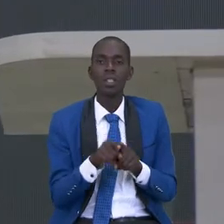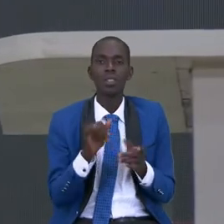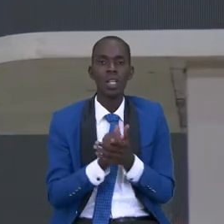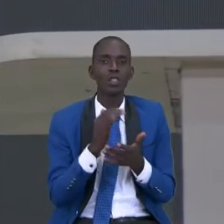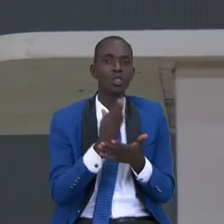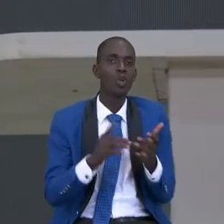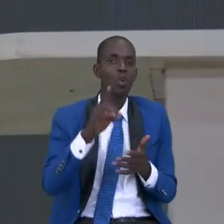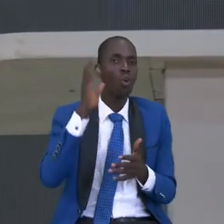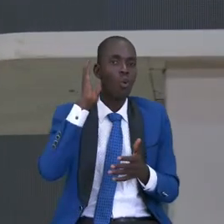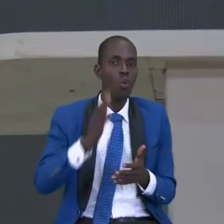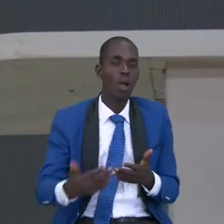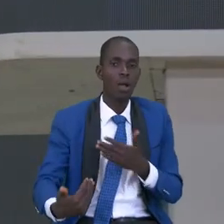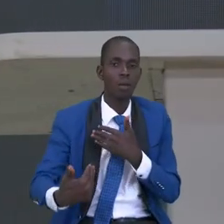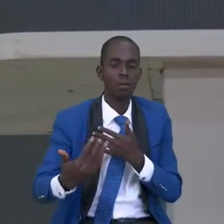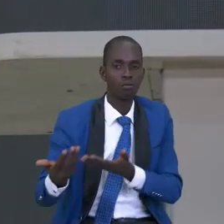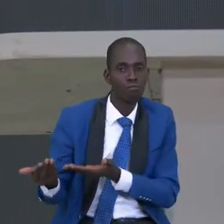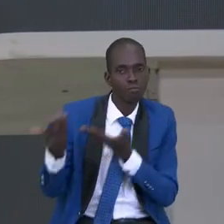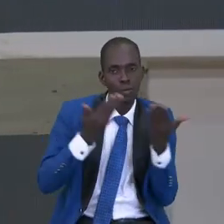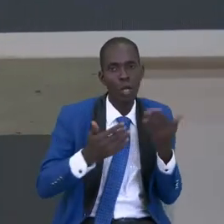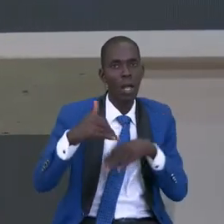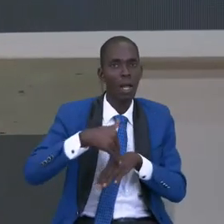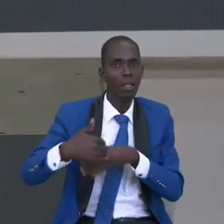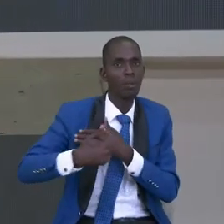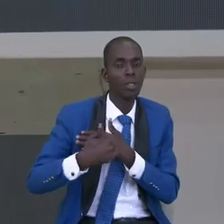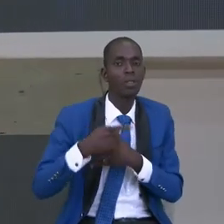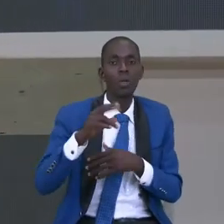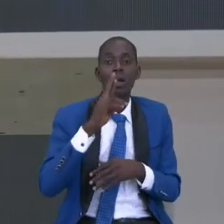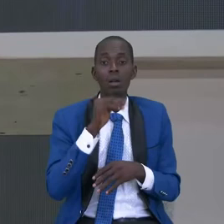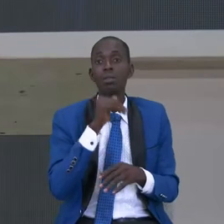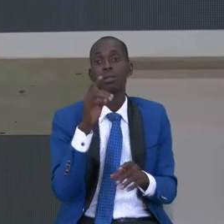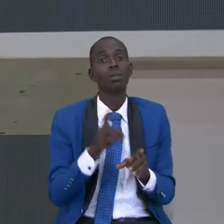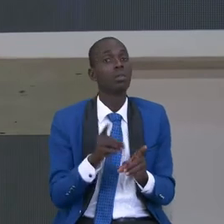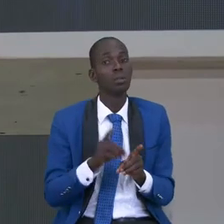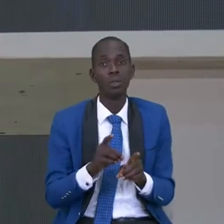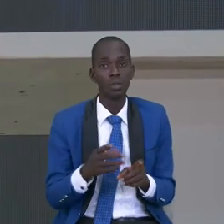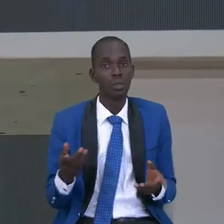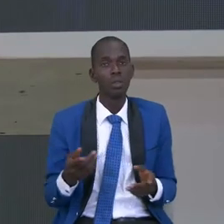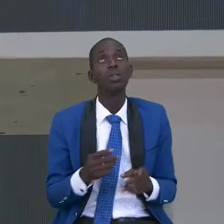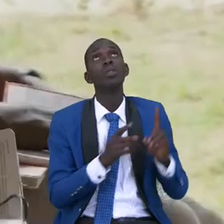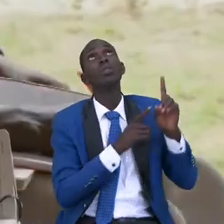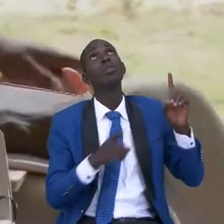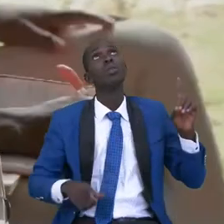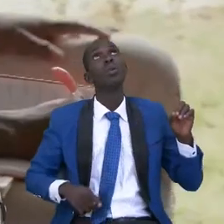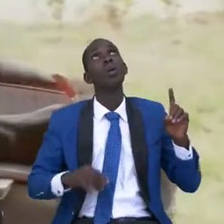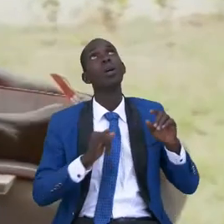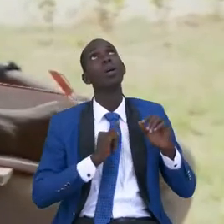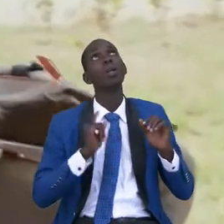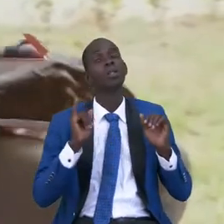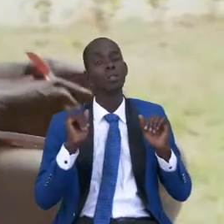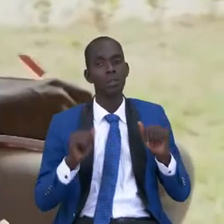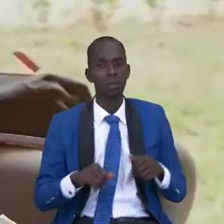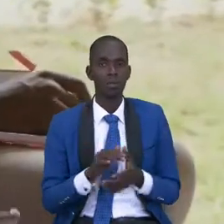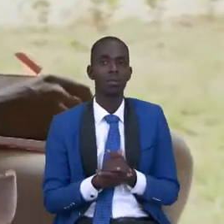at the back. You're not impotent. You're not powerless. Lord, I can.